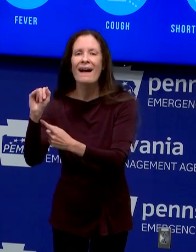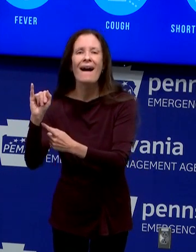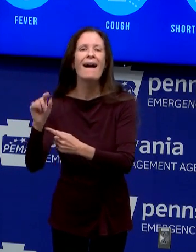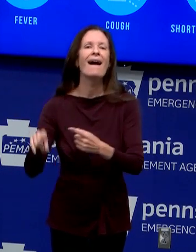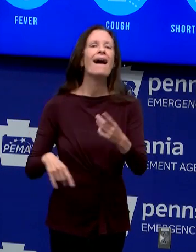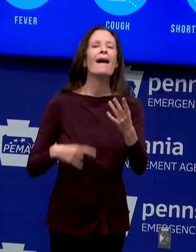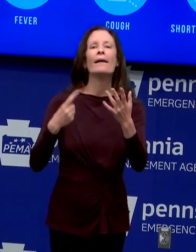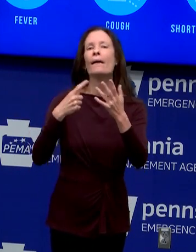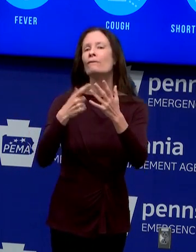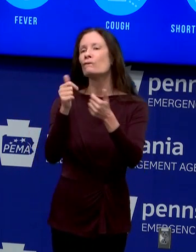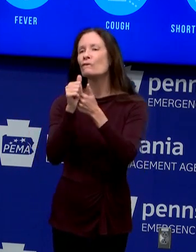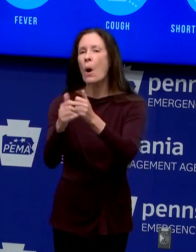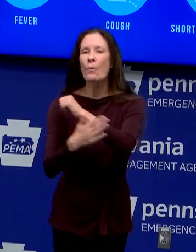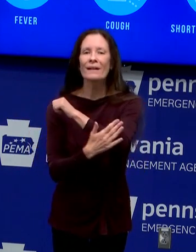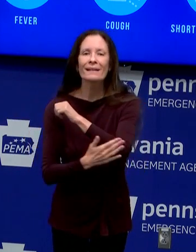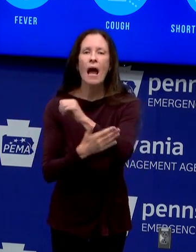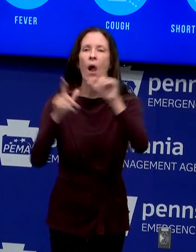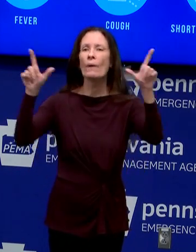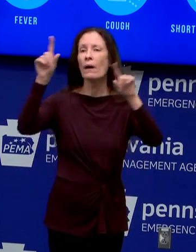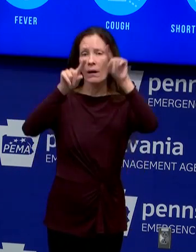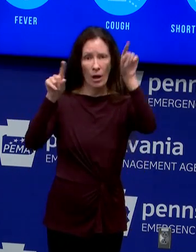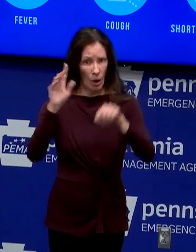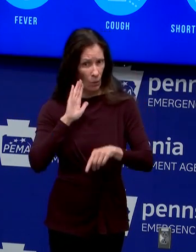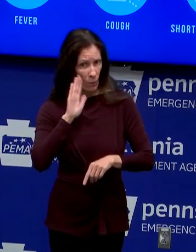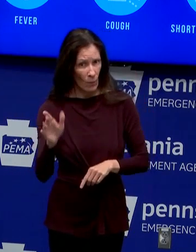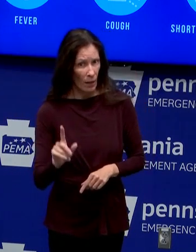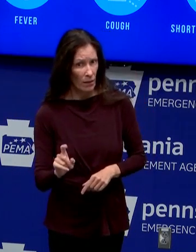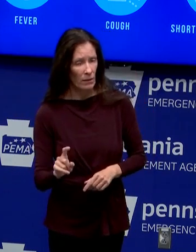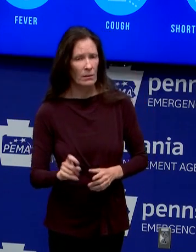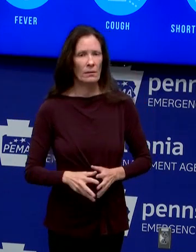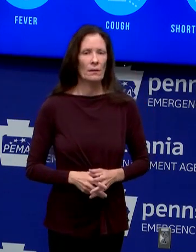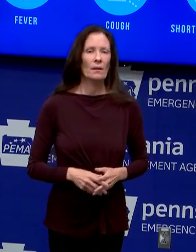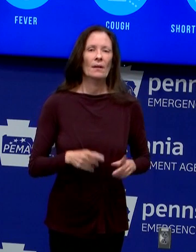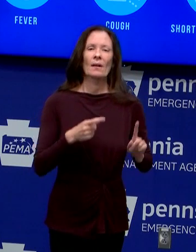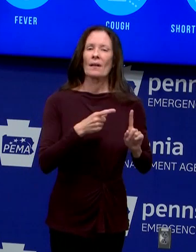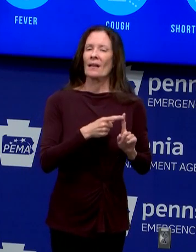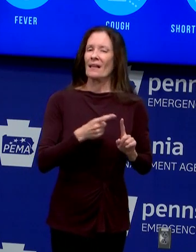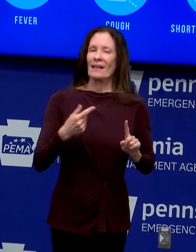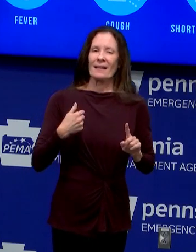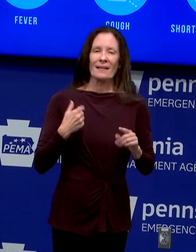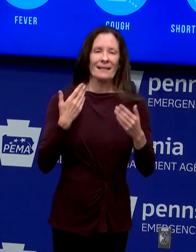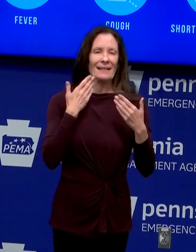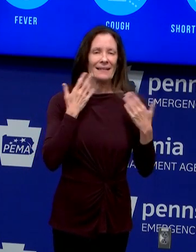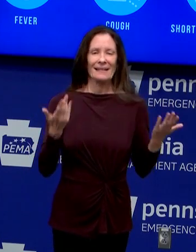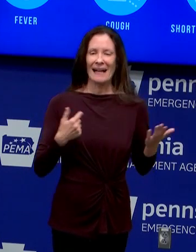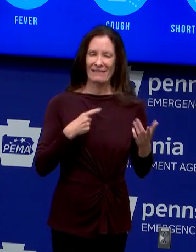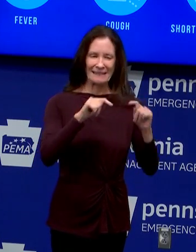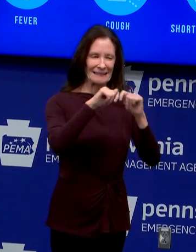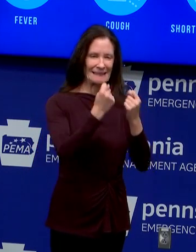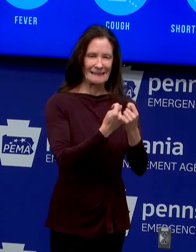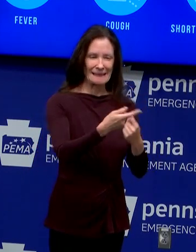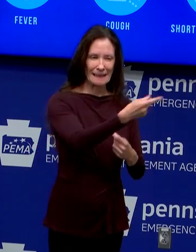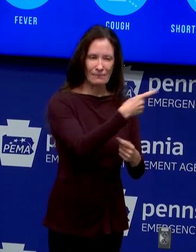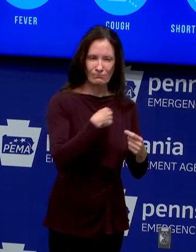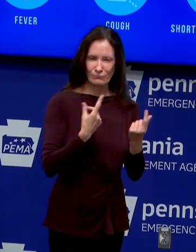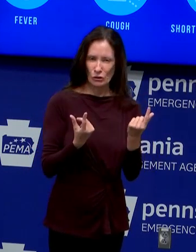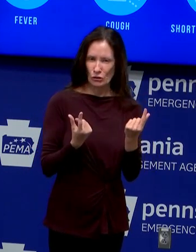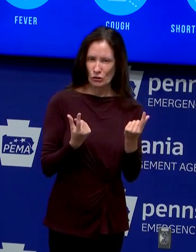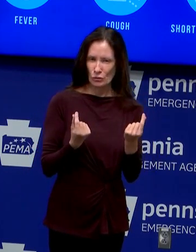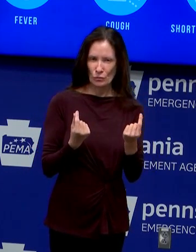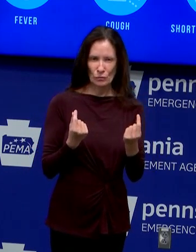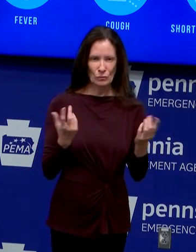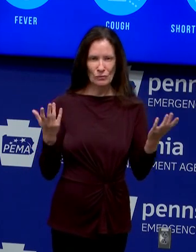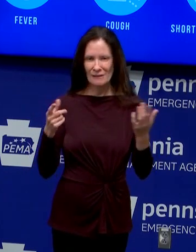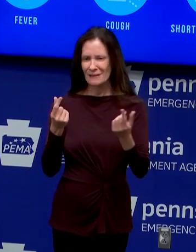on all of our death data, and so I'll talk with our team about how granular we can get. From Fox 43,